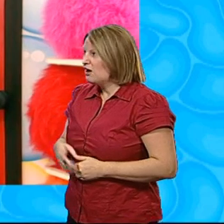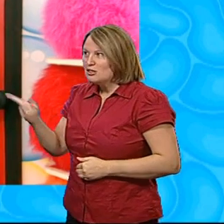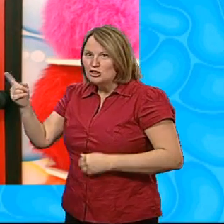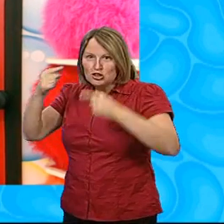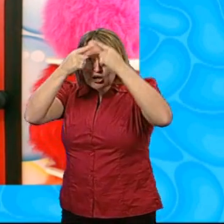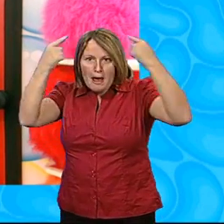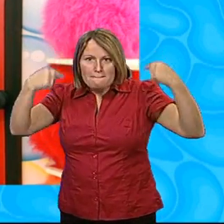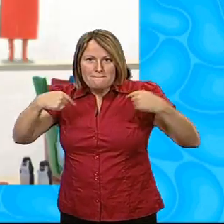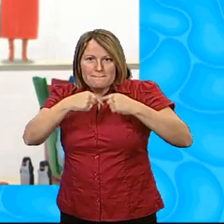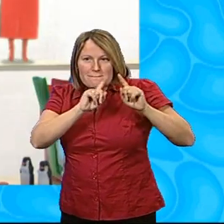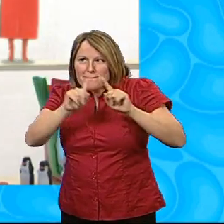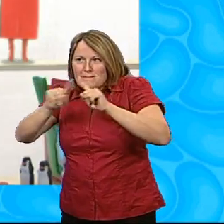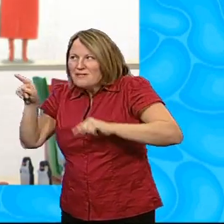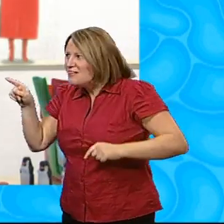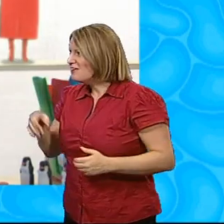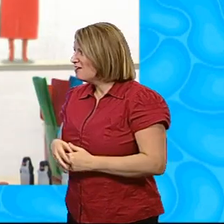These are the shapes.